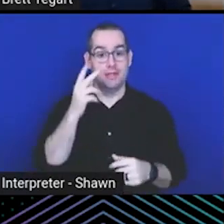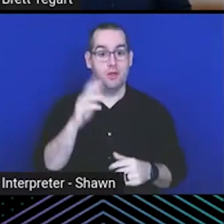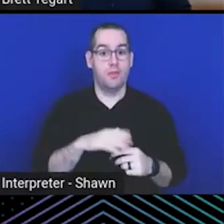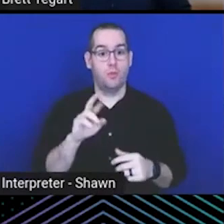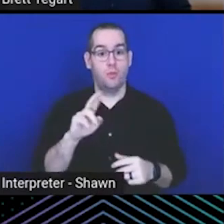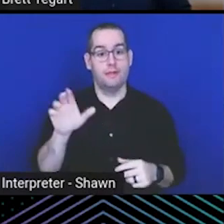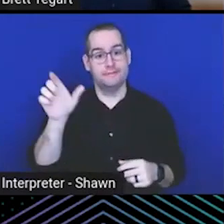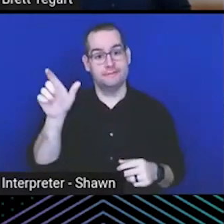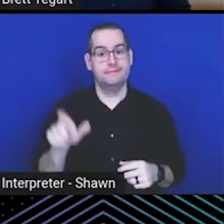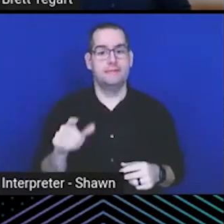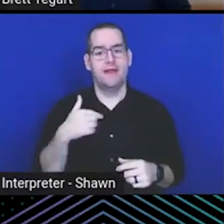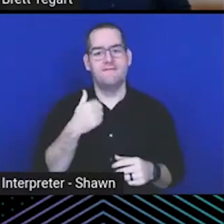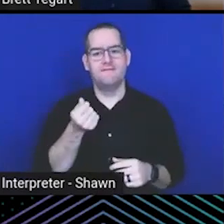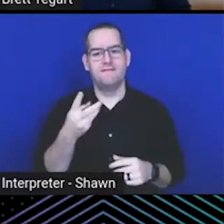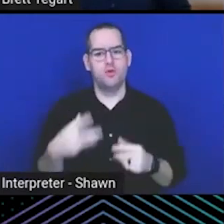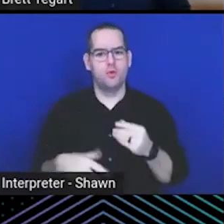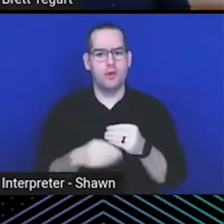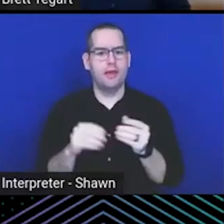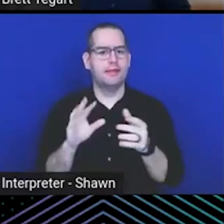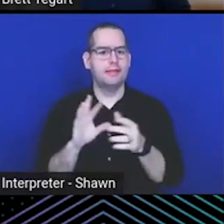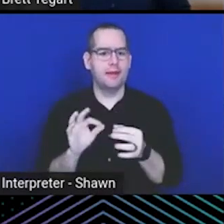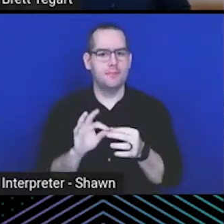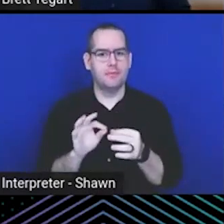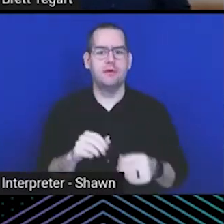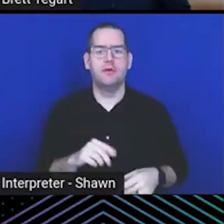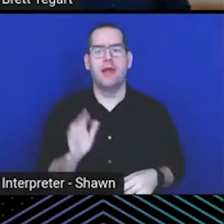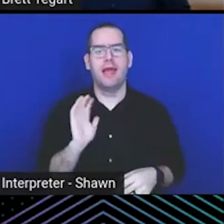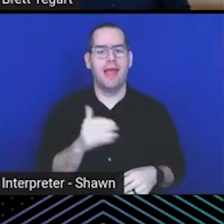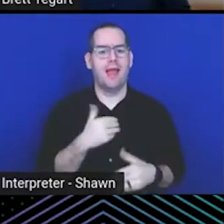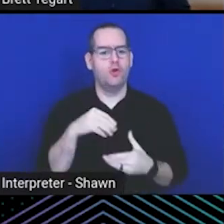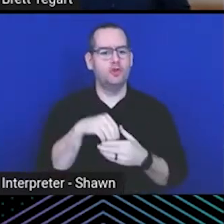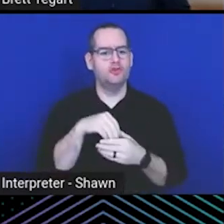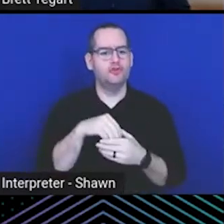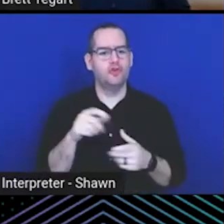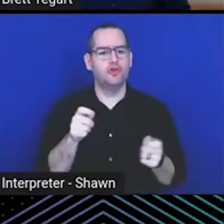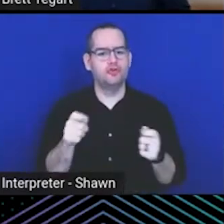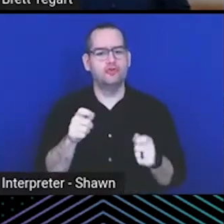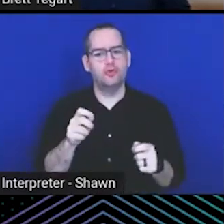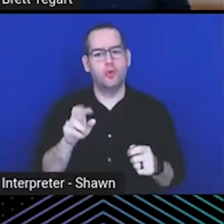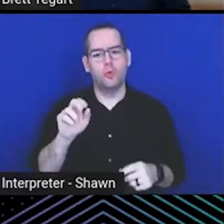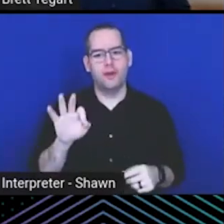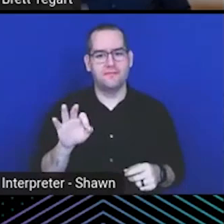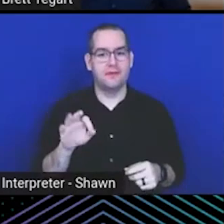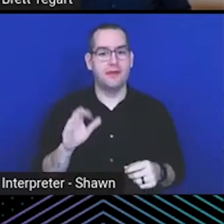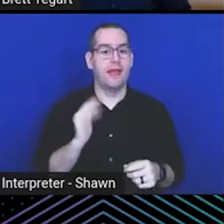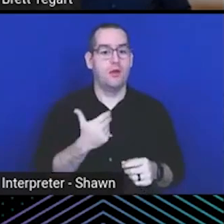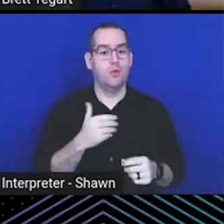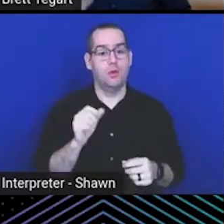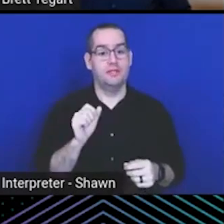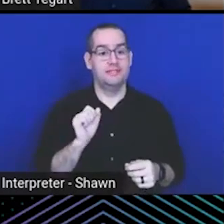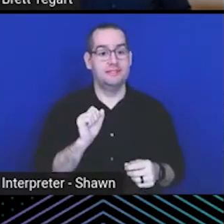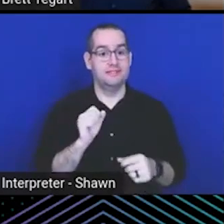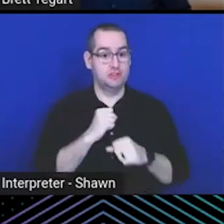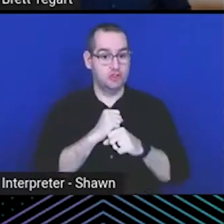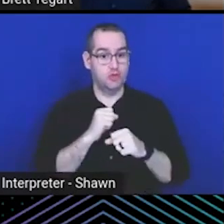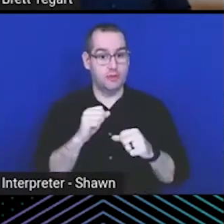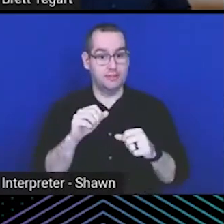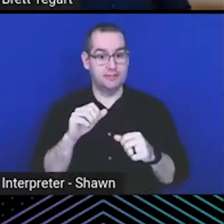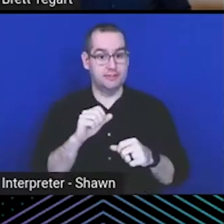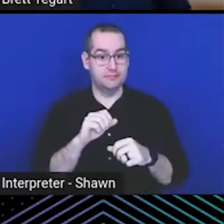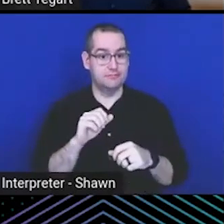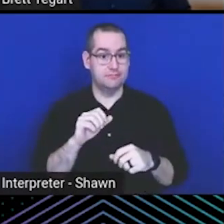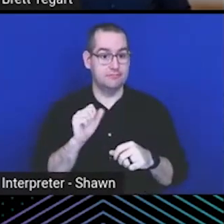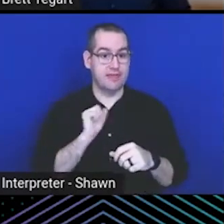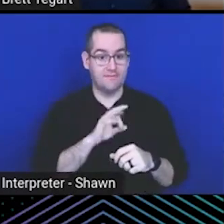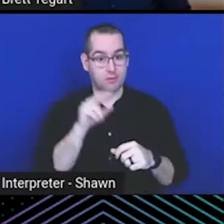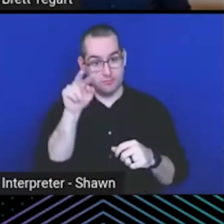we have a few annotations, just comments. These are our internal security control references. So when our security staff is reviewing the code, they can go down